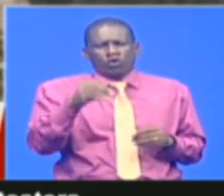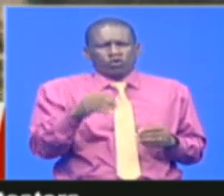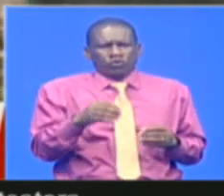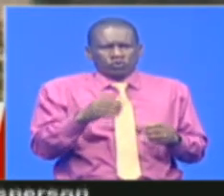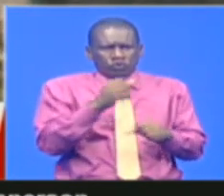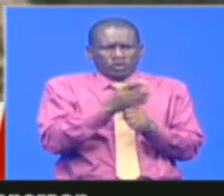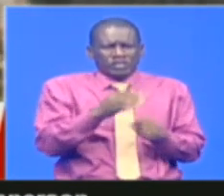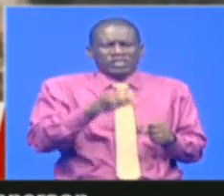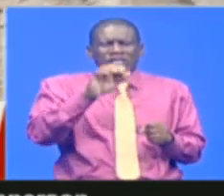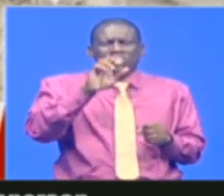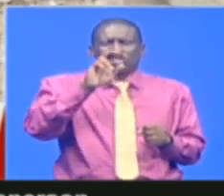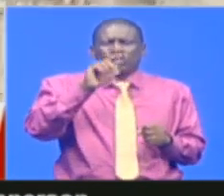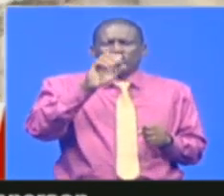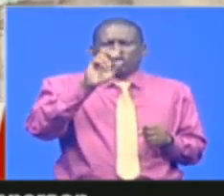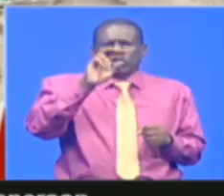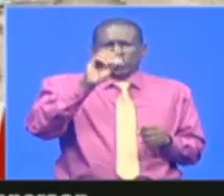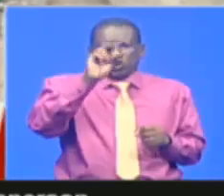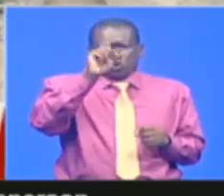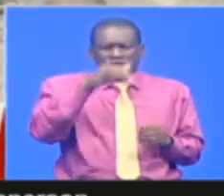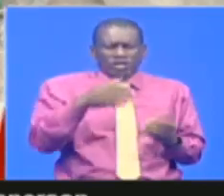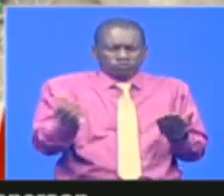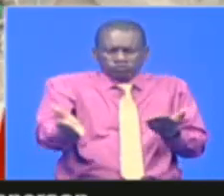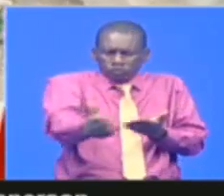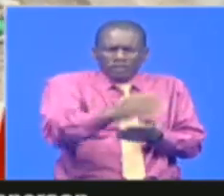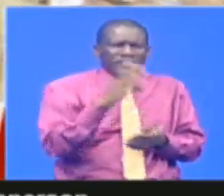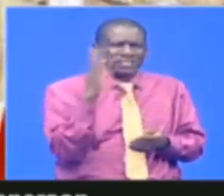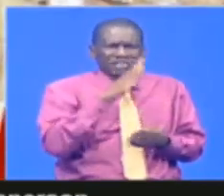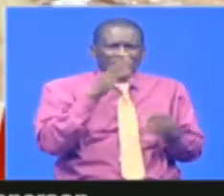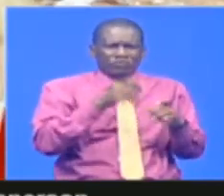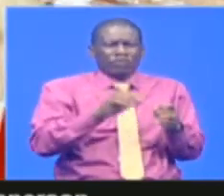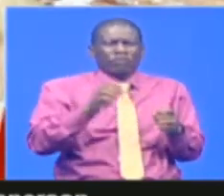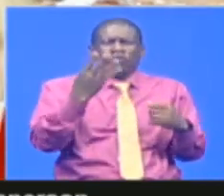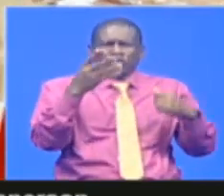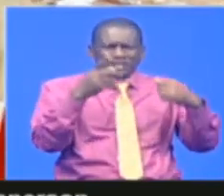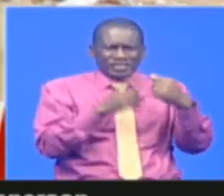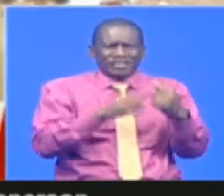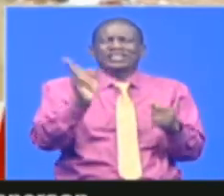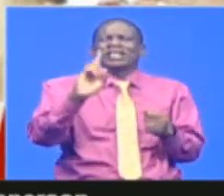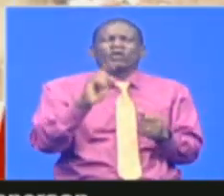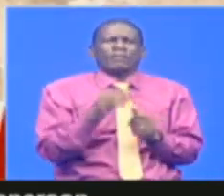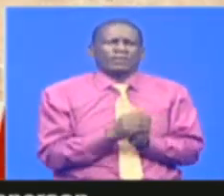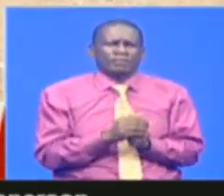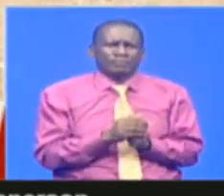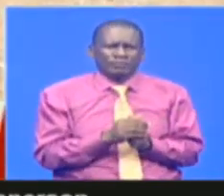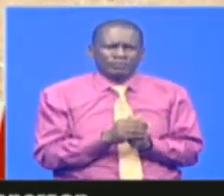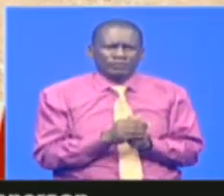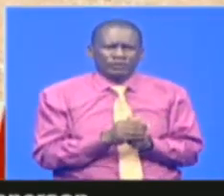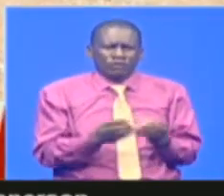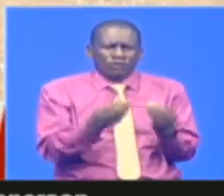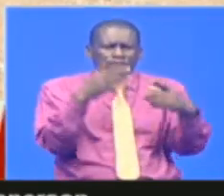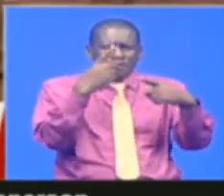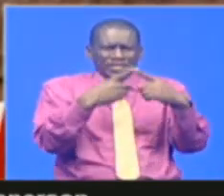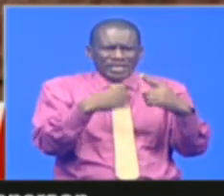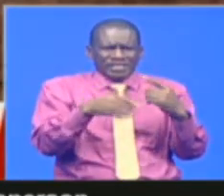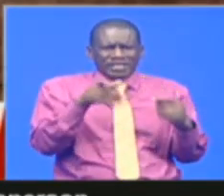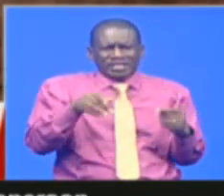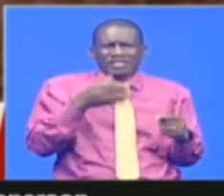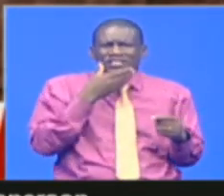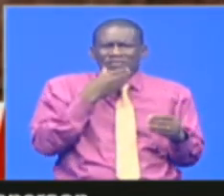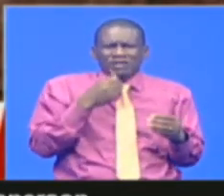Anthony Ngugi scavenges for plastics from his decayed landmark of Kawangware in Nairobi. For years, he has been scouring